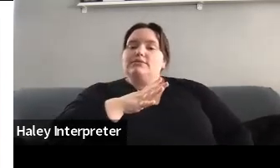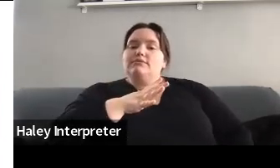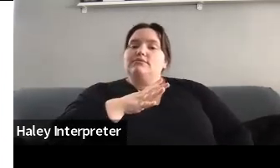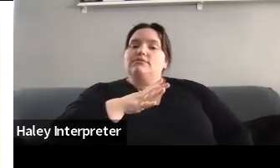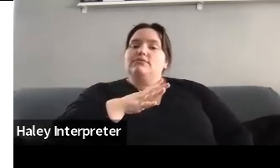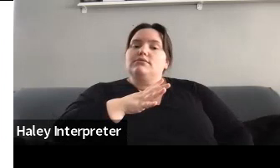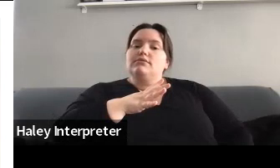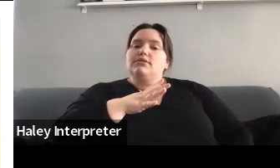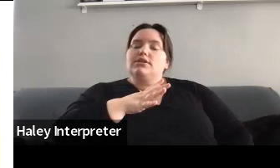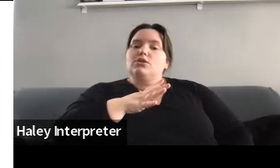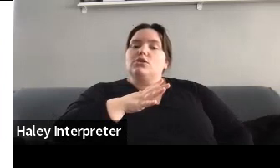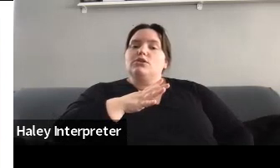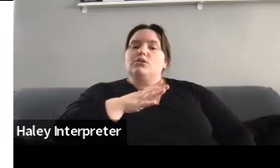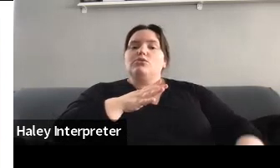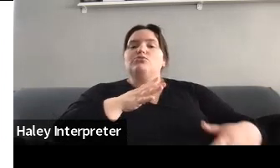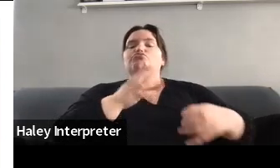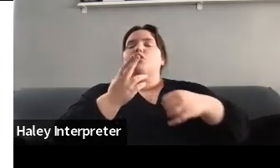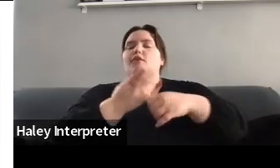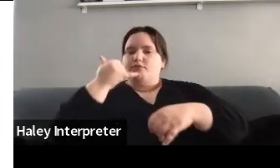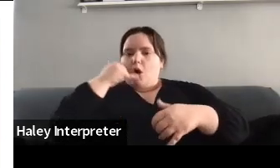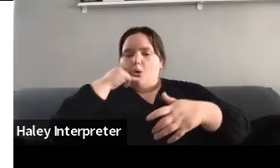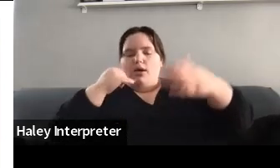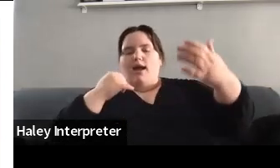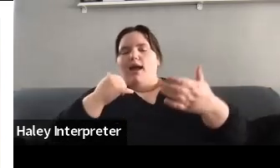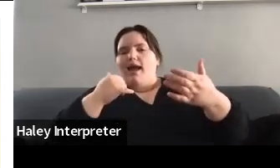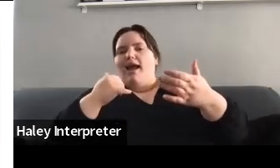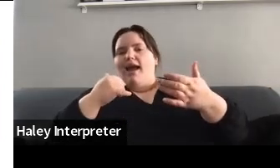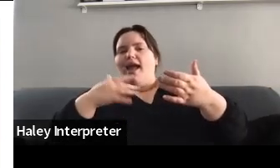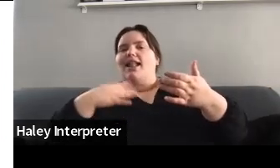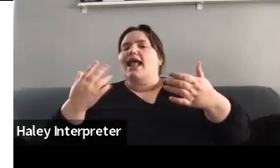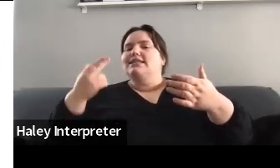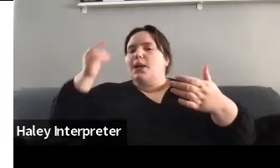who is holding her phone and posing with a bunny.